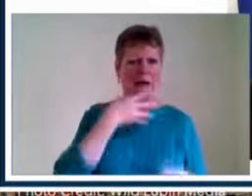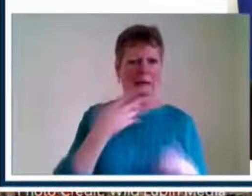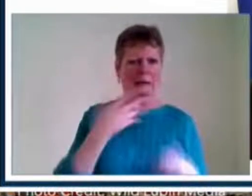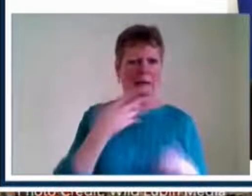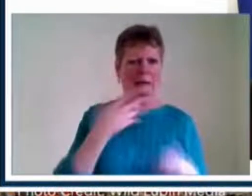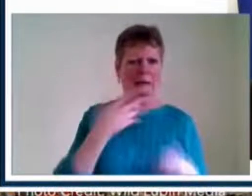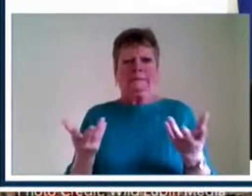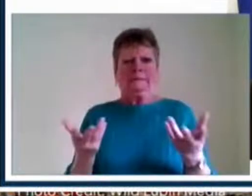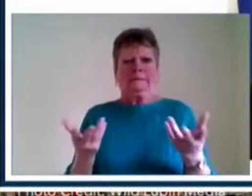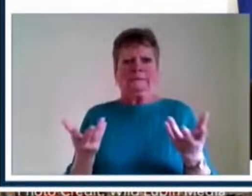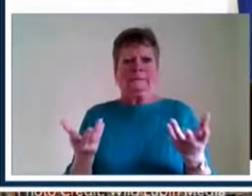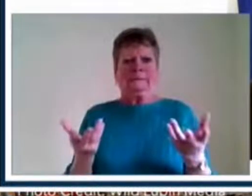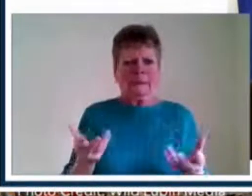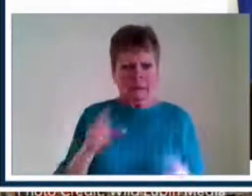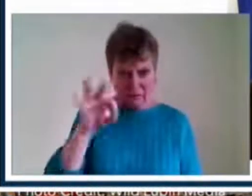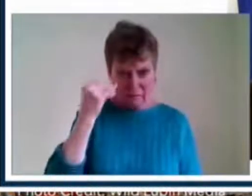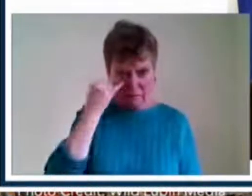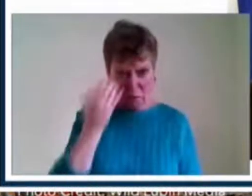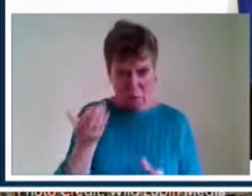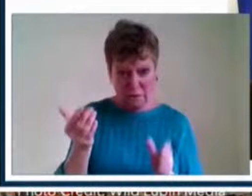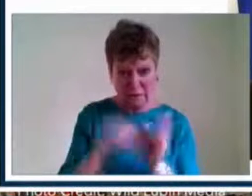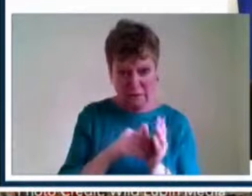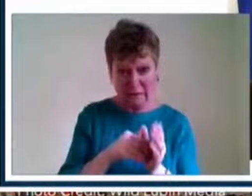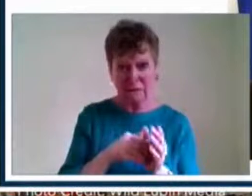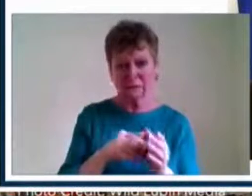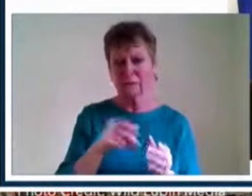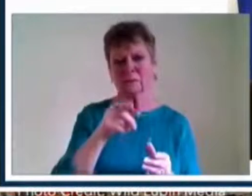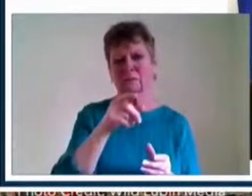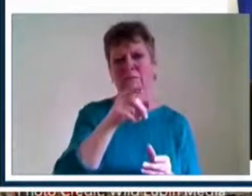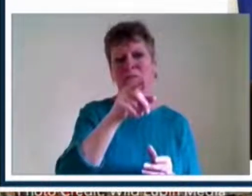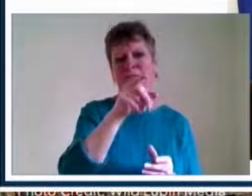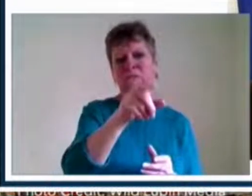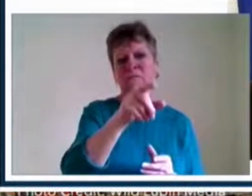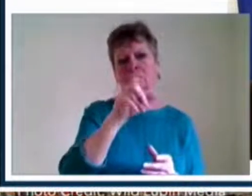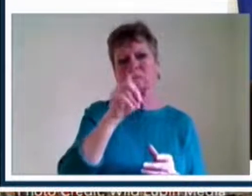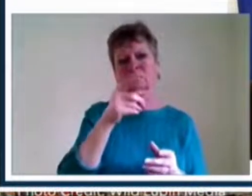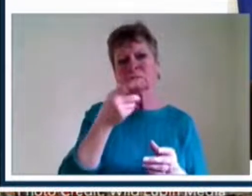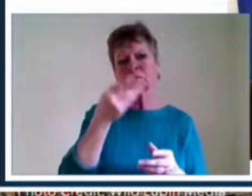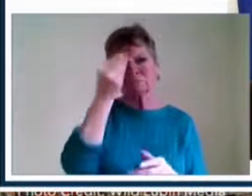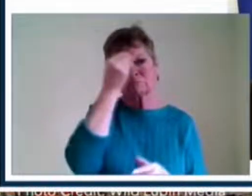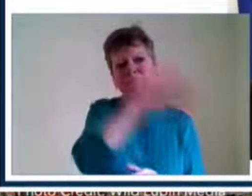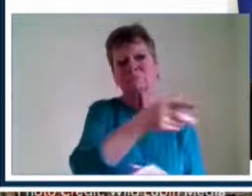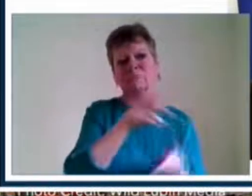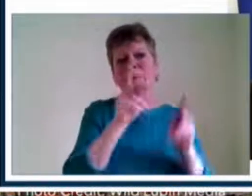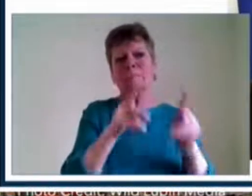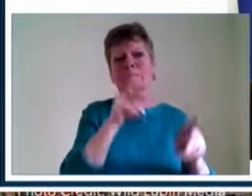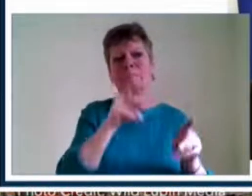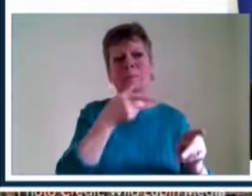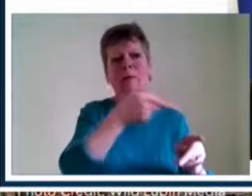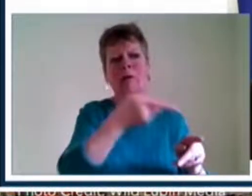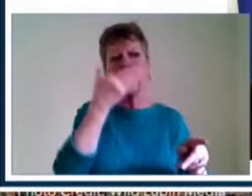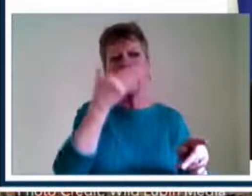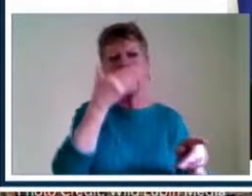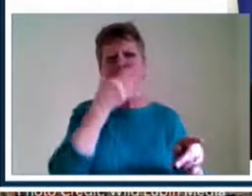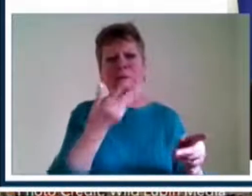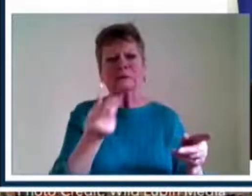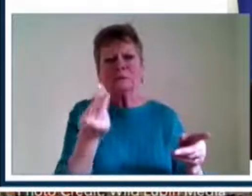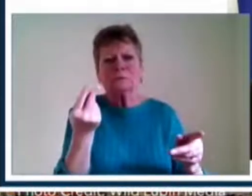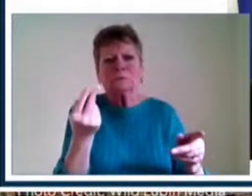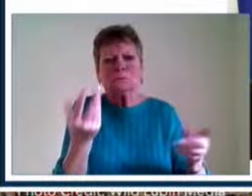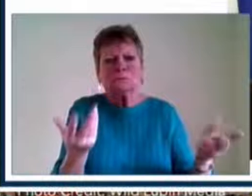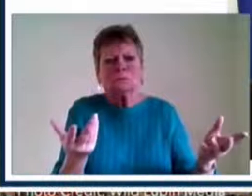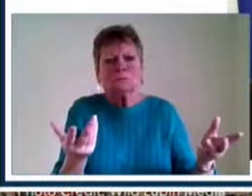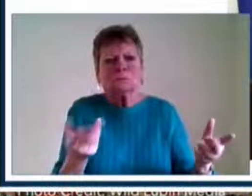If a blockade happens this weekend, I guess what message would you have to those people in Amherst who are concerned about what may or may not happen on the highway this weekend?